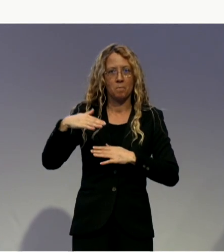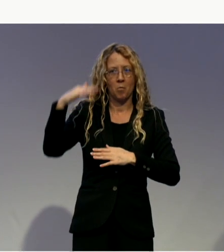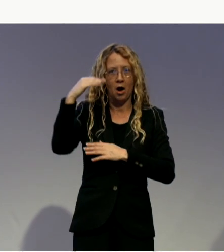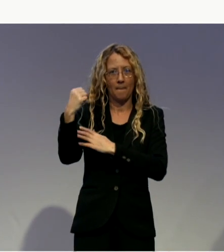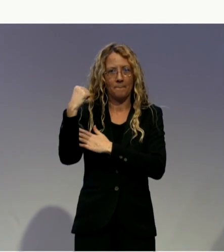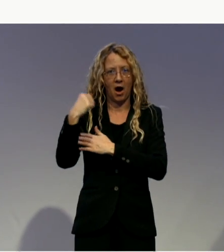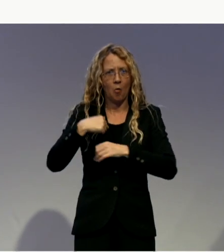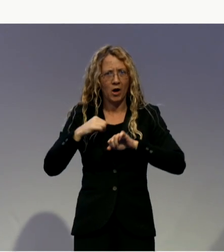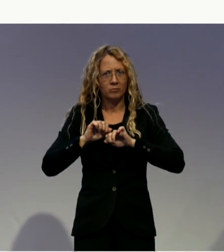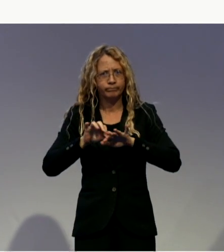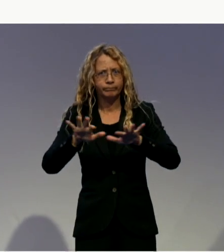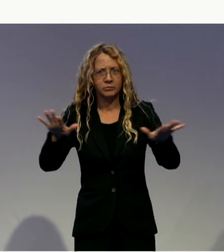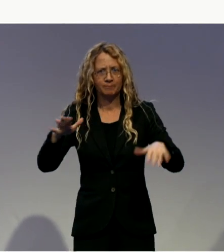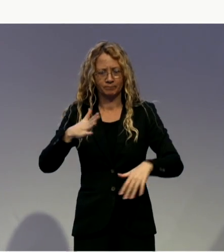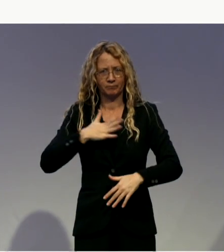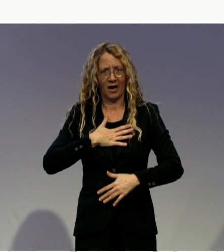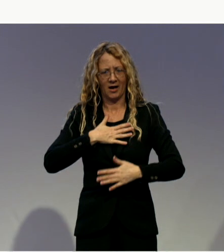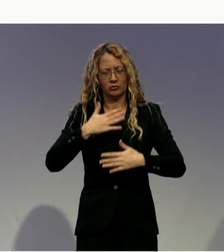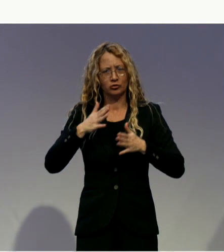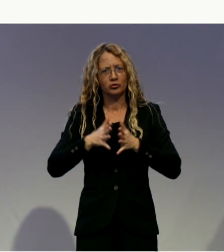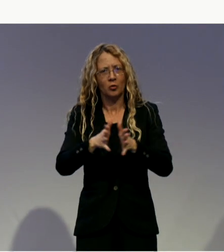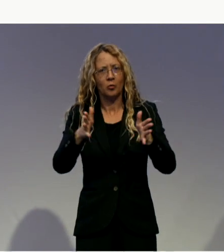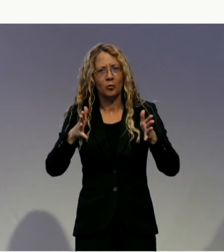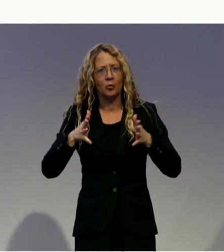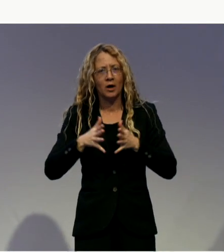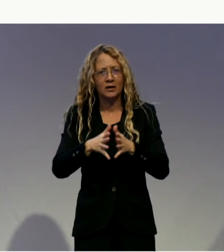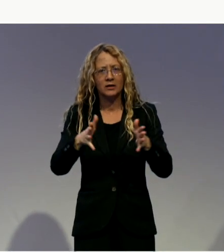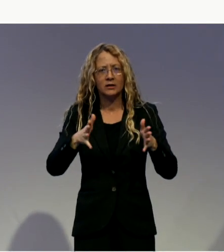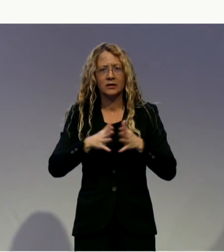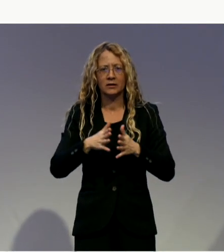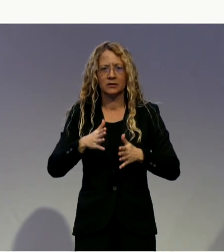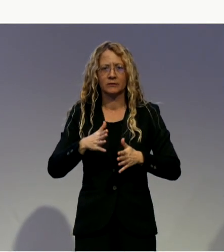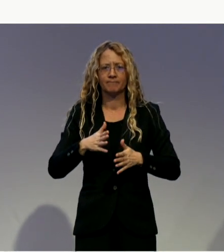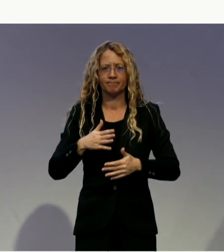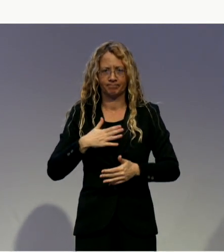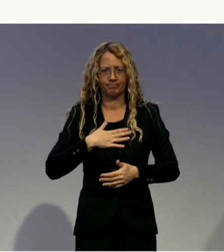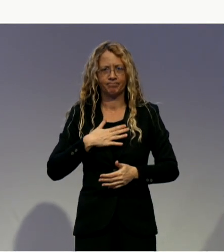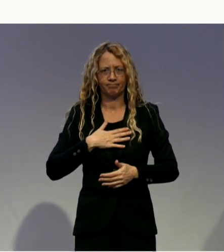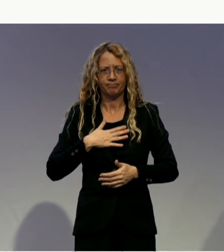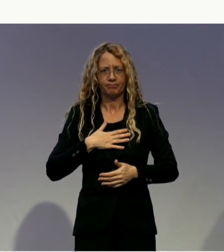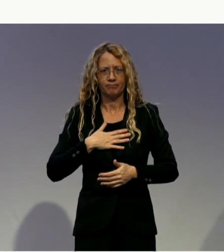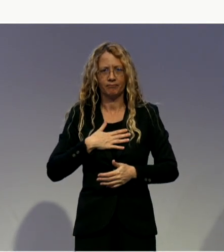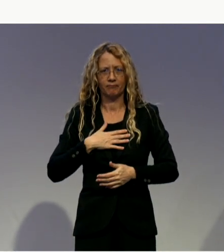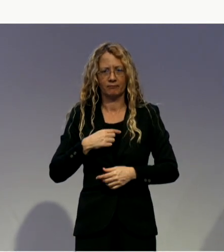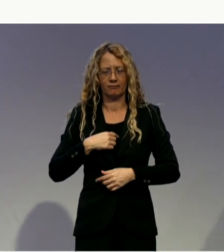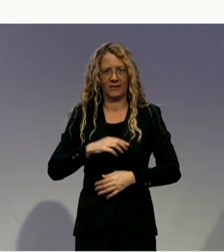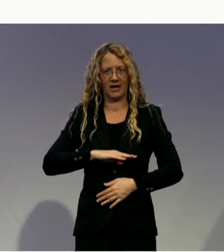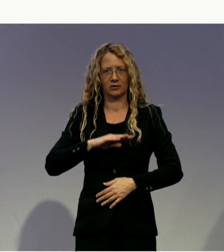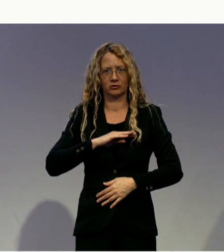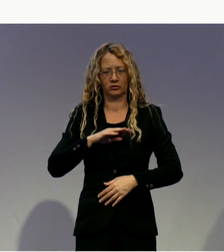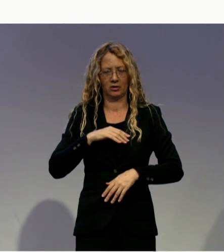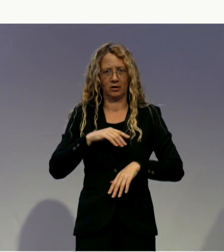my own. At the age of 18, I realised that I could be